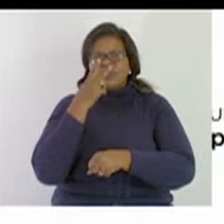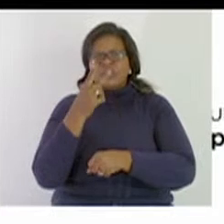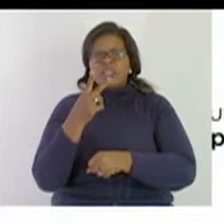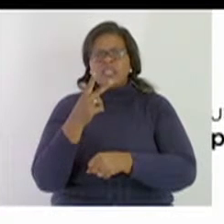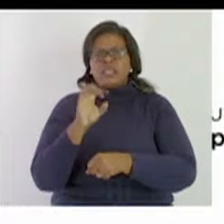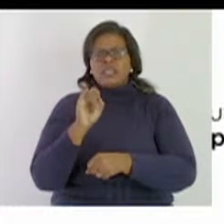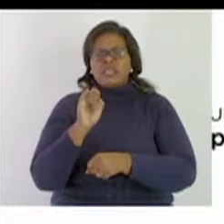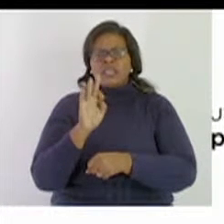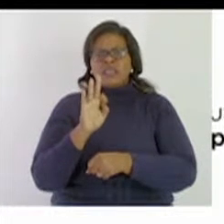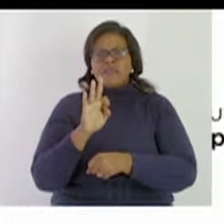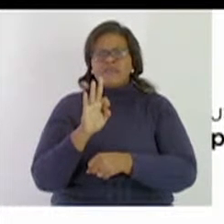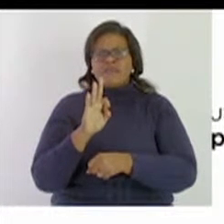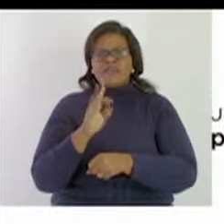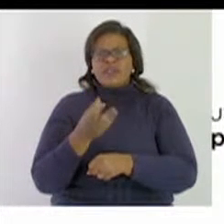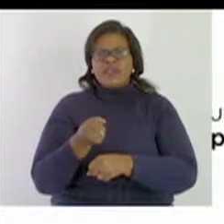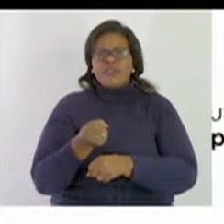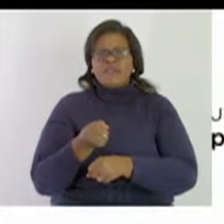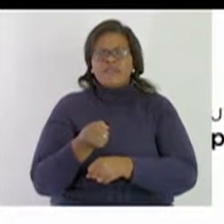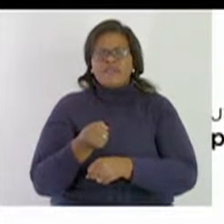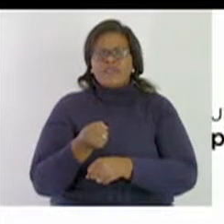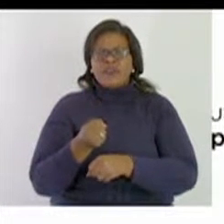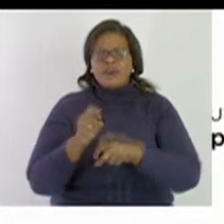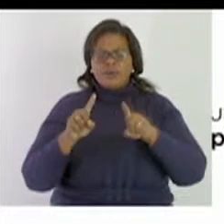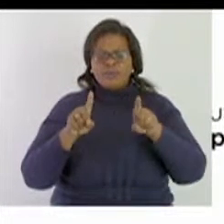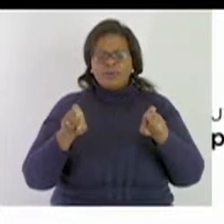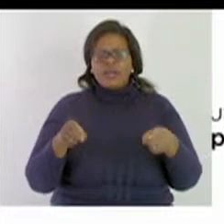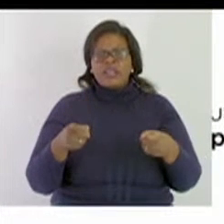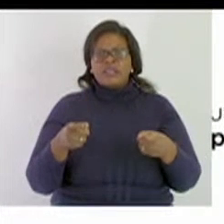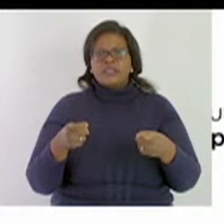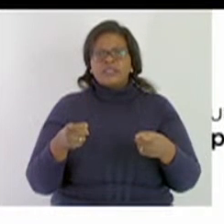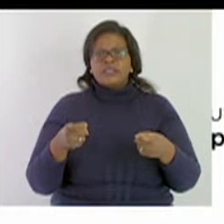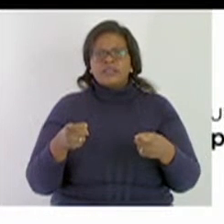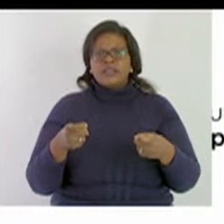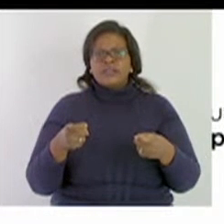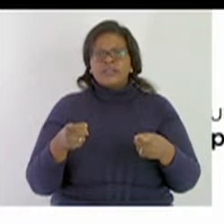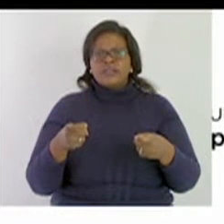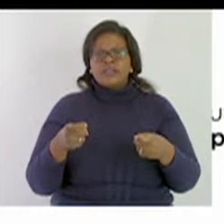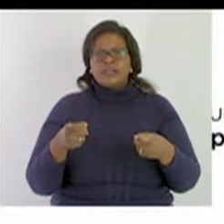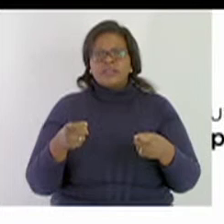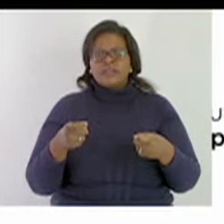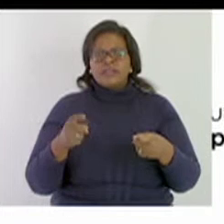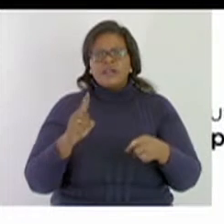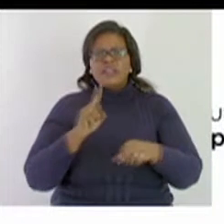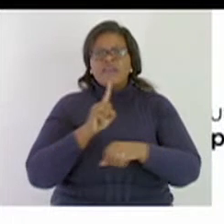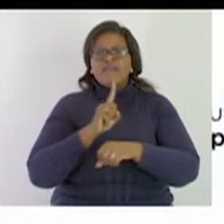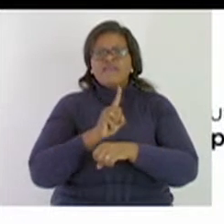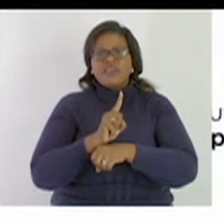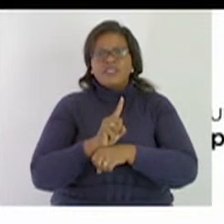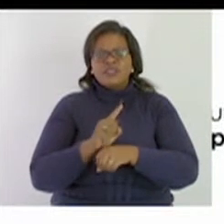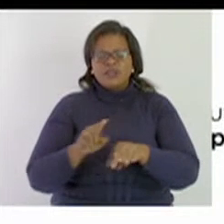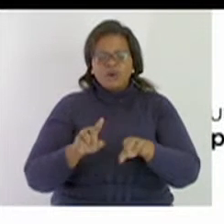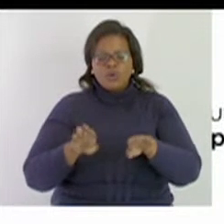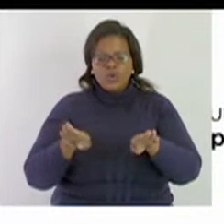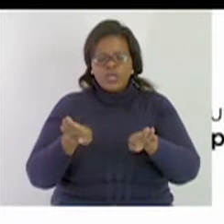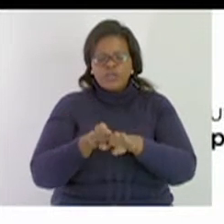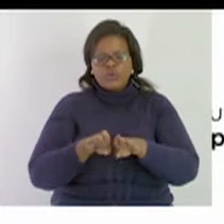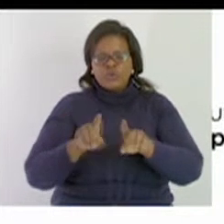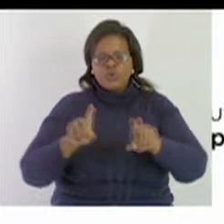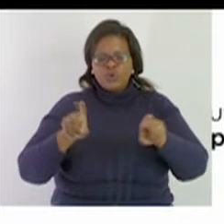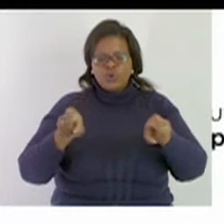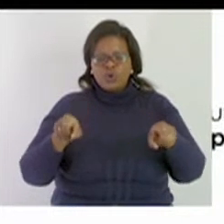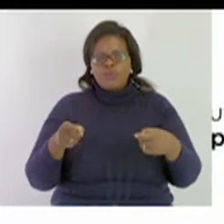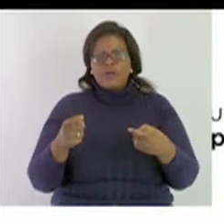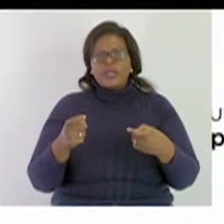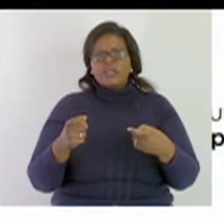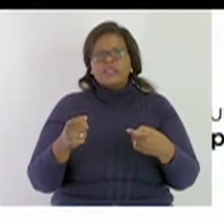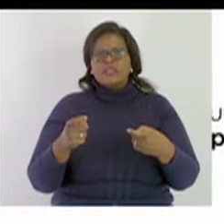or in the sum there are brackets. So the first operation we will do will be the